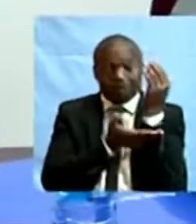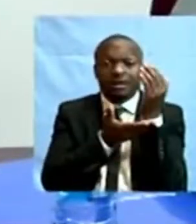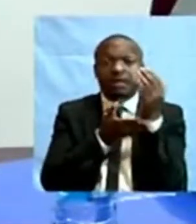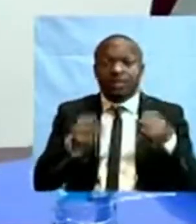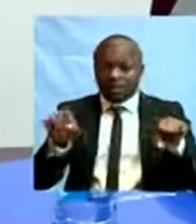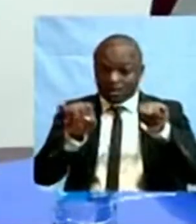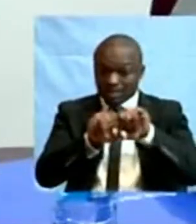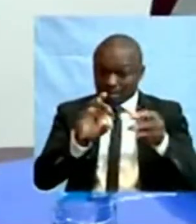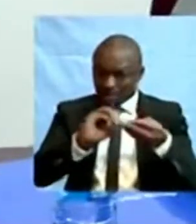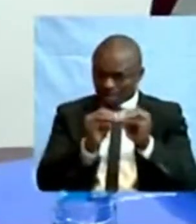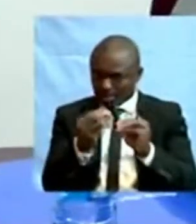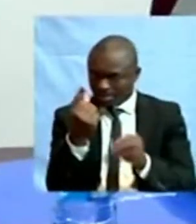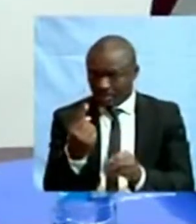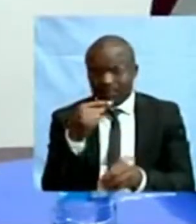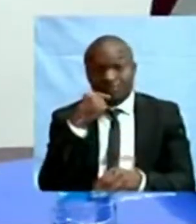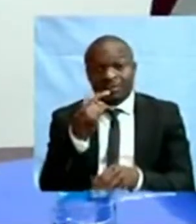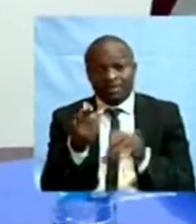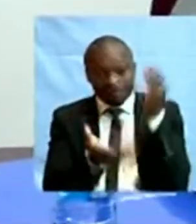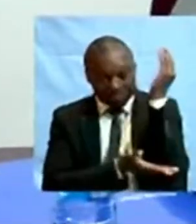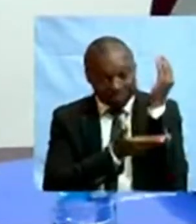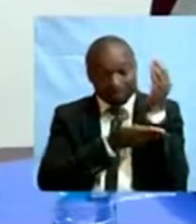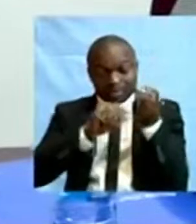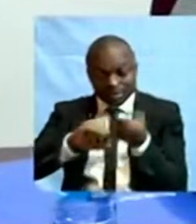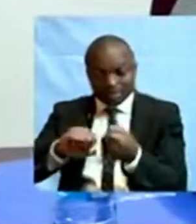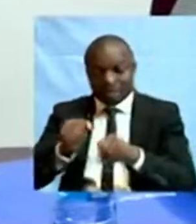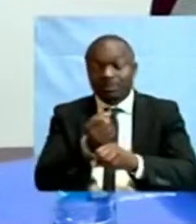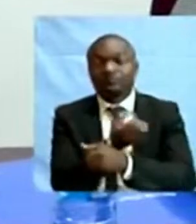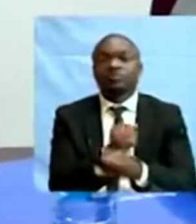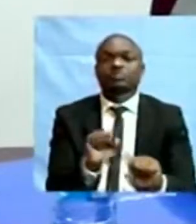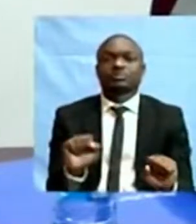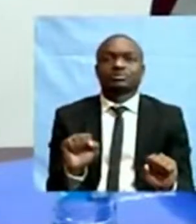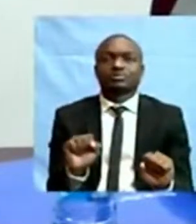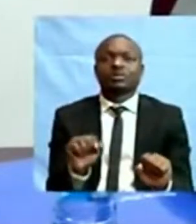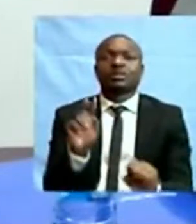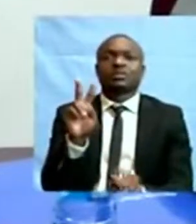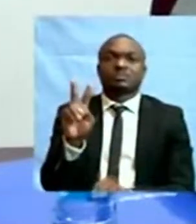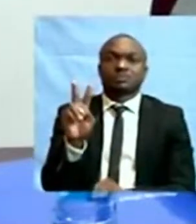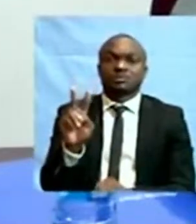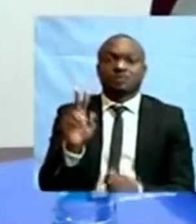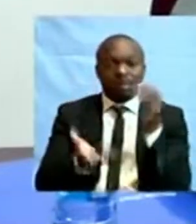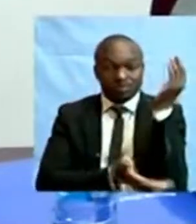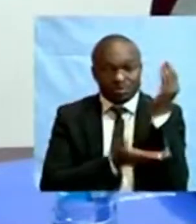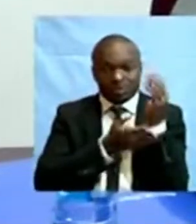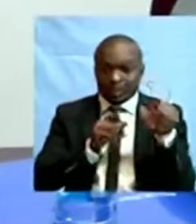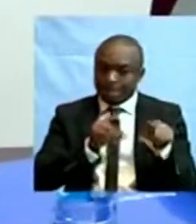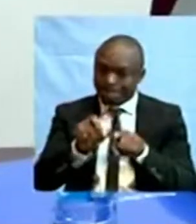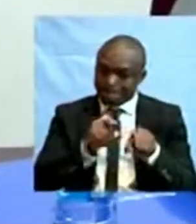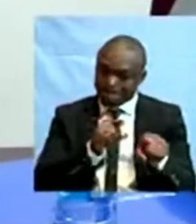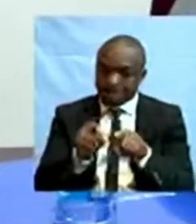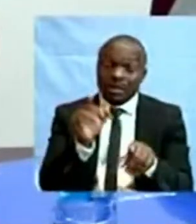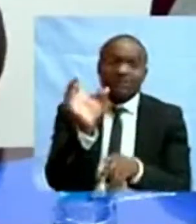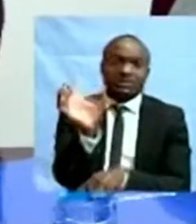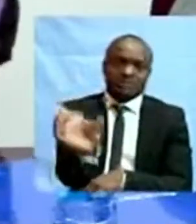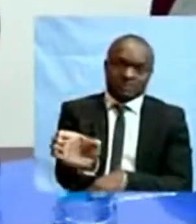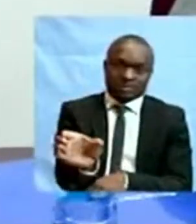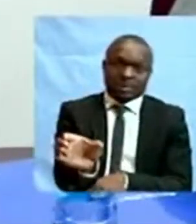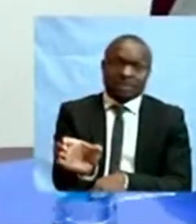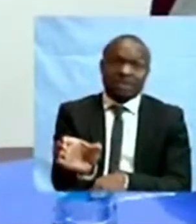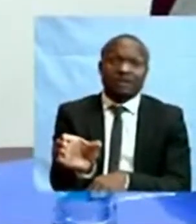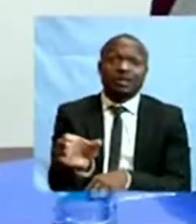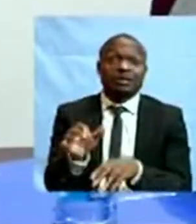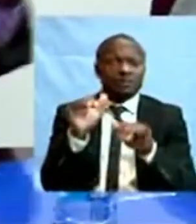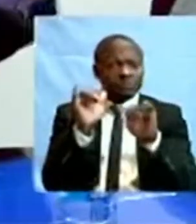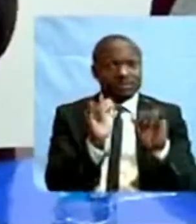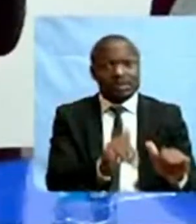important for, number one, like we said, improving safety and security. Number two, improvement of competitiveness in the sector, especially we live in a